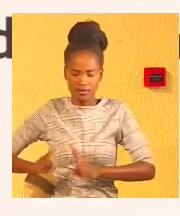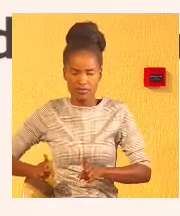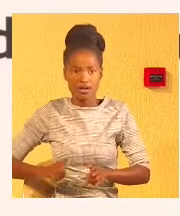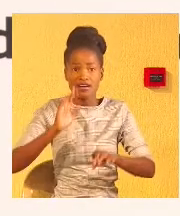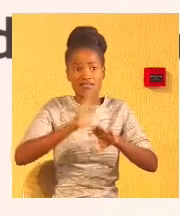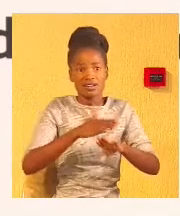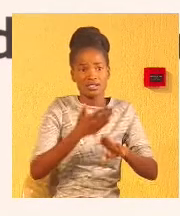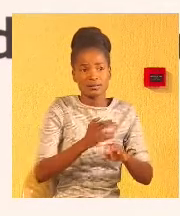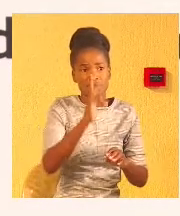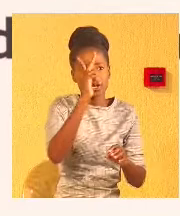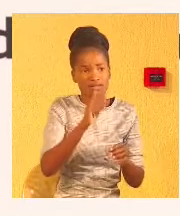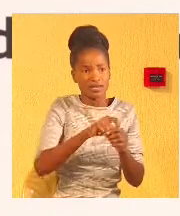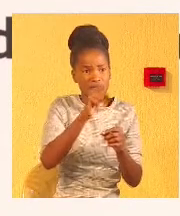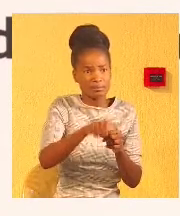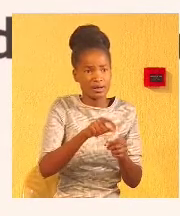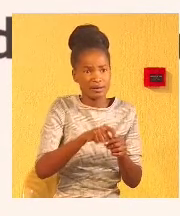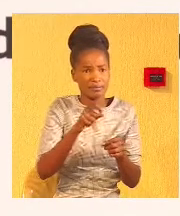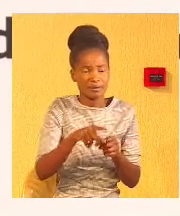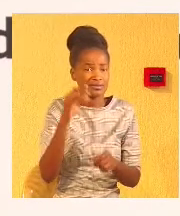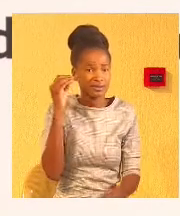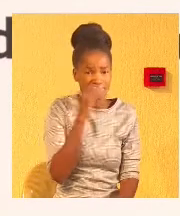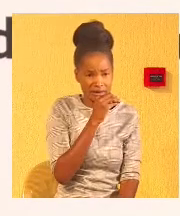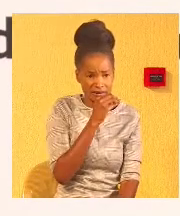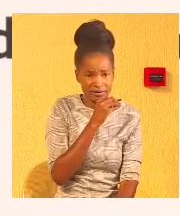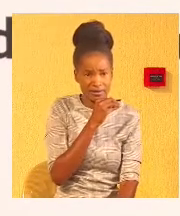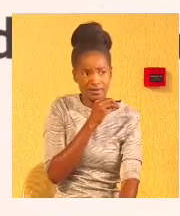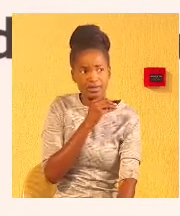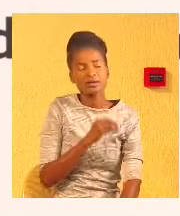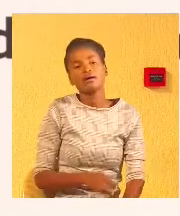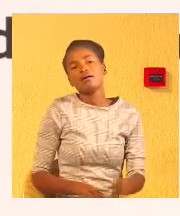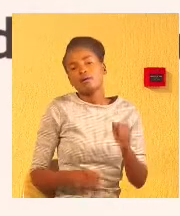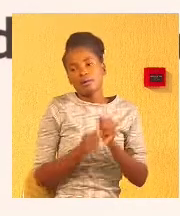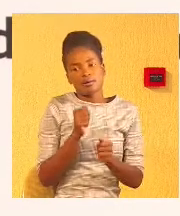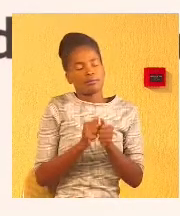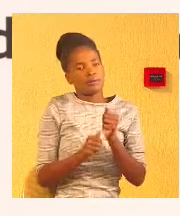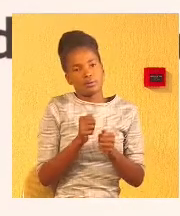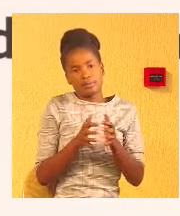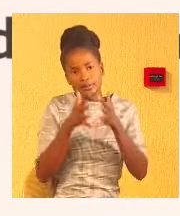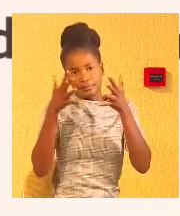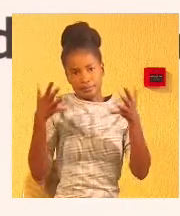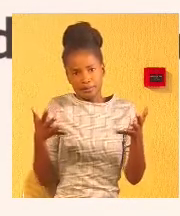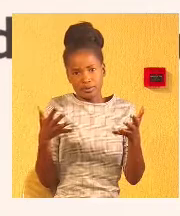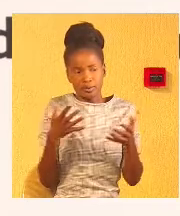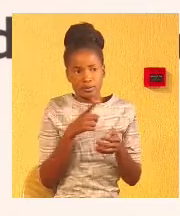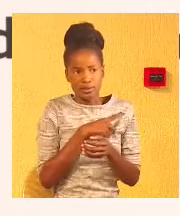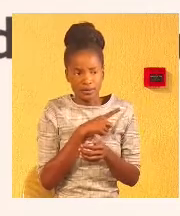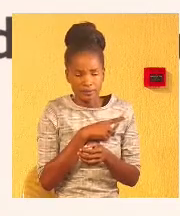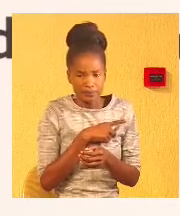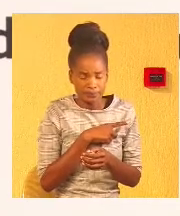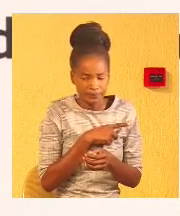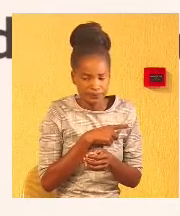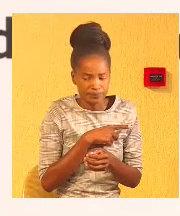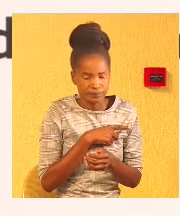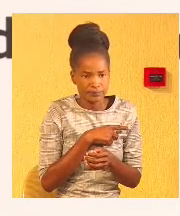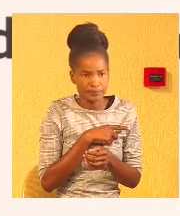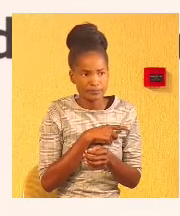sector, these are the most vulnerable candidates when you have any shock in